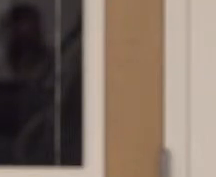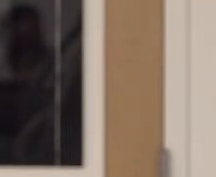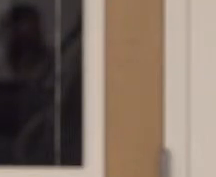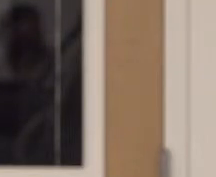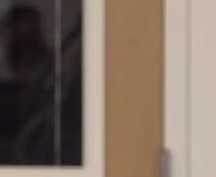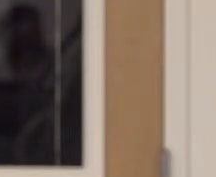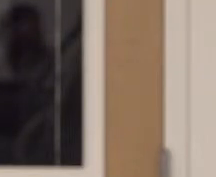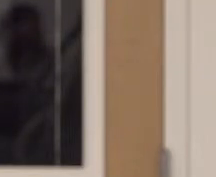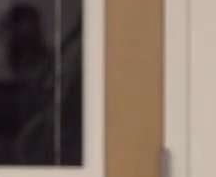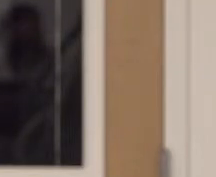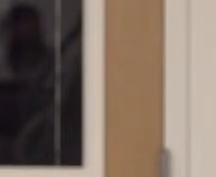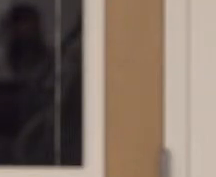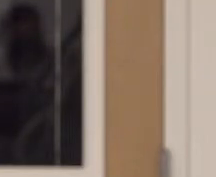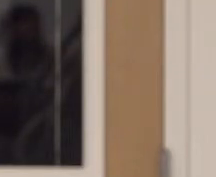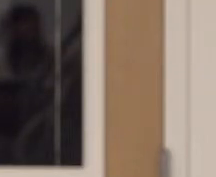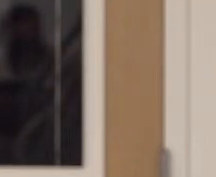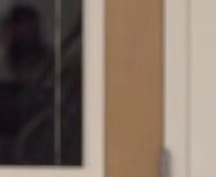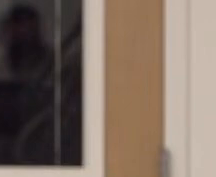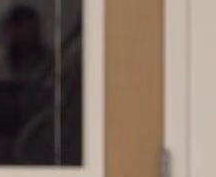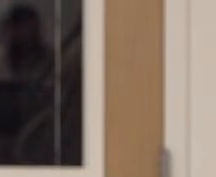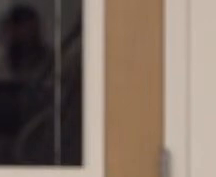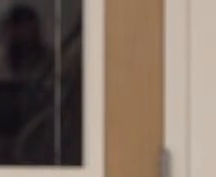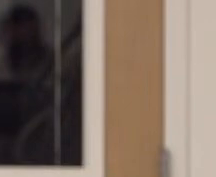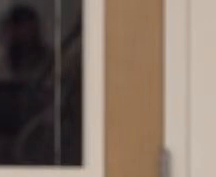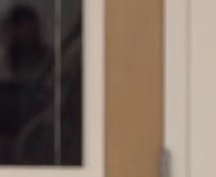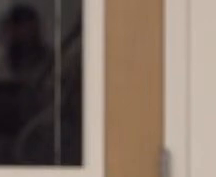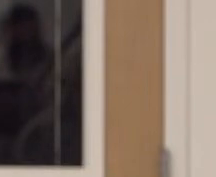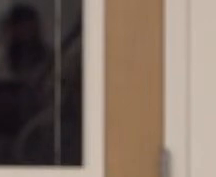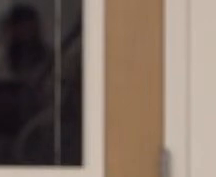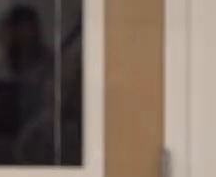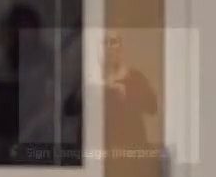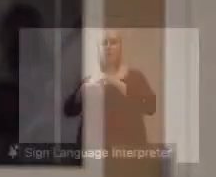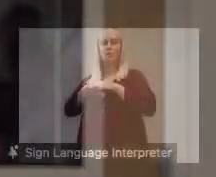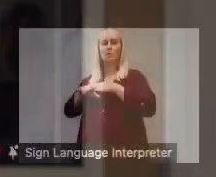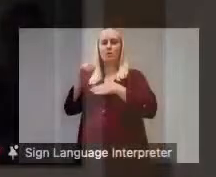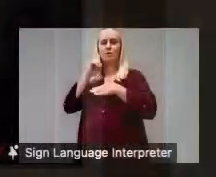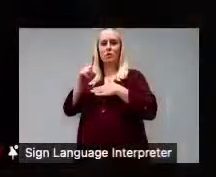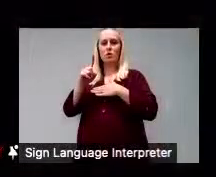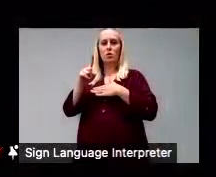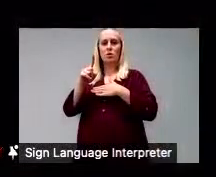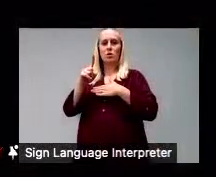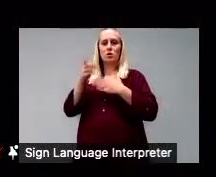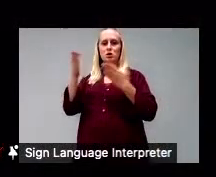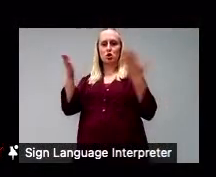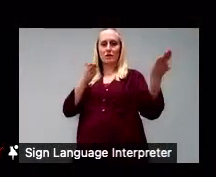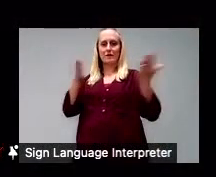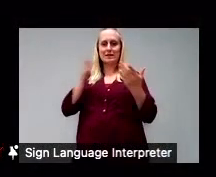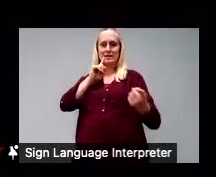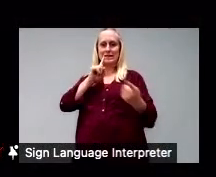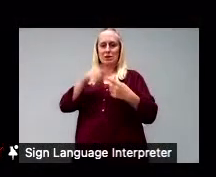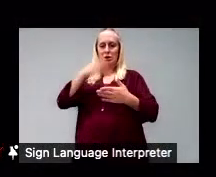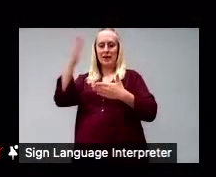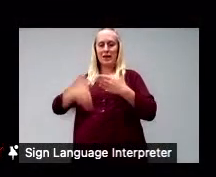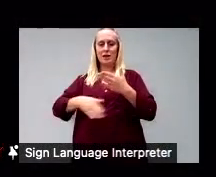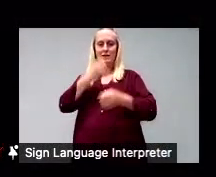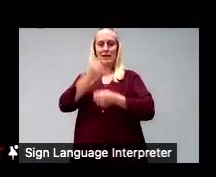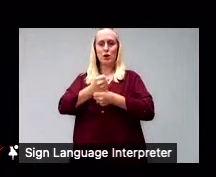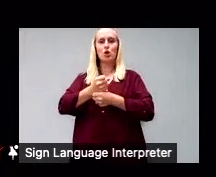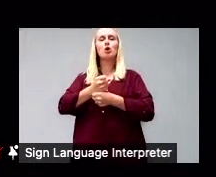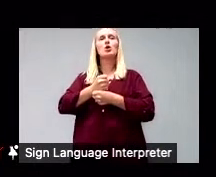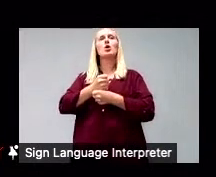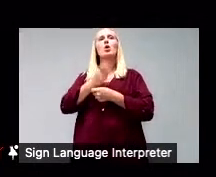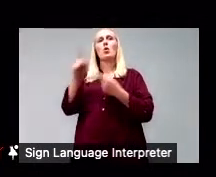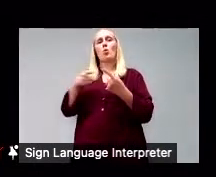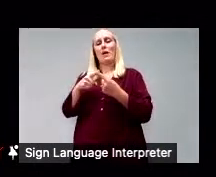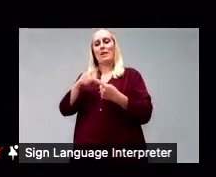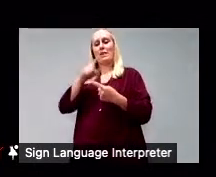so what they are is students are eligible to continue receiving these services until the end of the year in which they turn 21. So it's often a